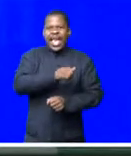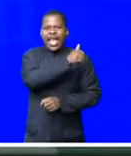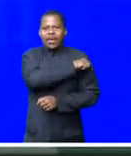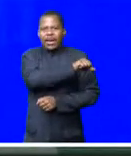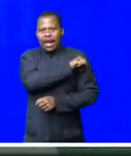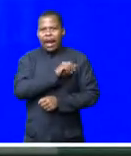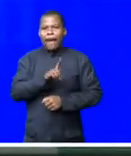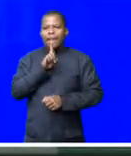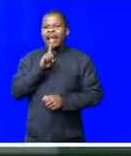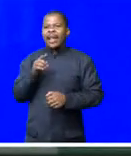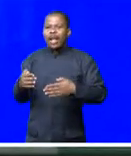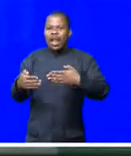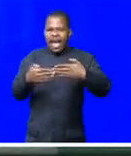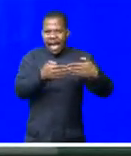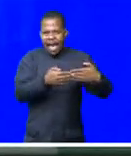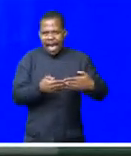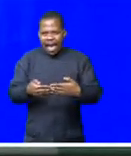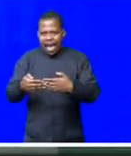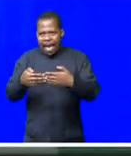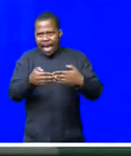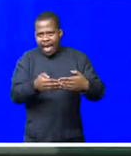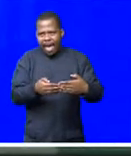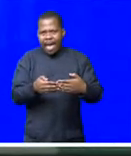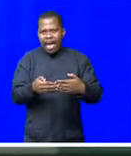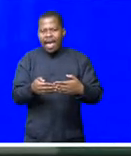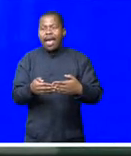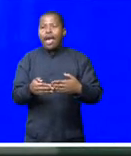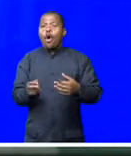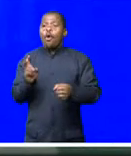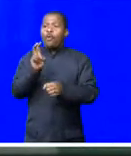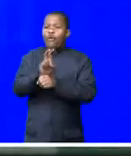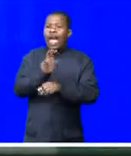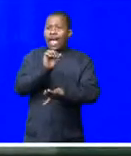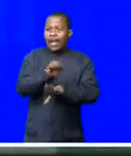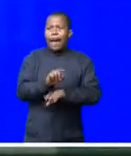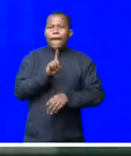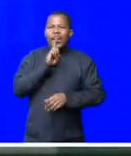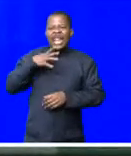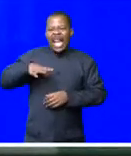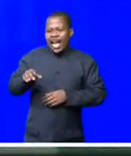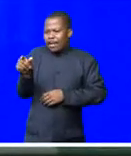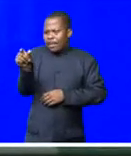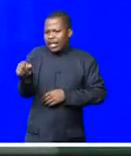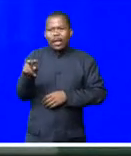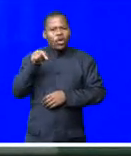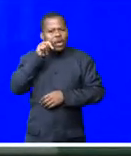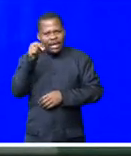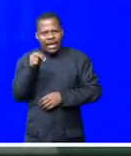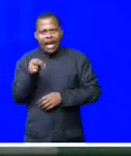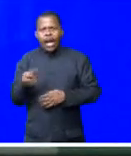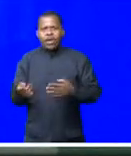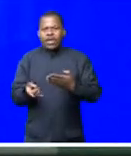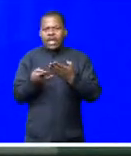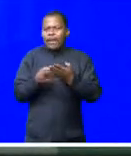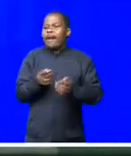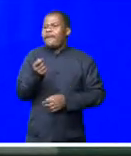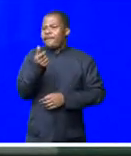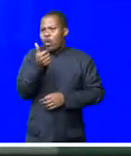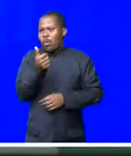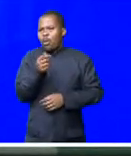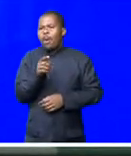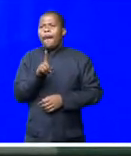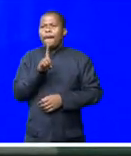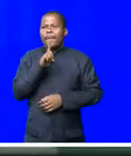sinikeetako letibhedlela ukhanza ukuthi seyikele seyadvanced noma sekufika umuntu adzinga lesito lo basic sine sesicabangela